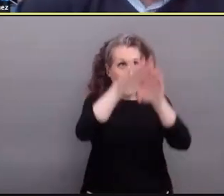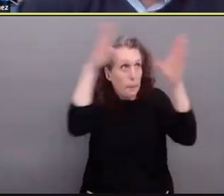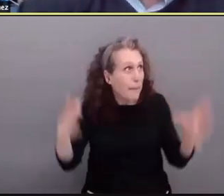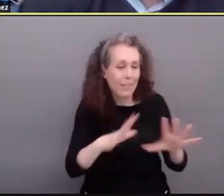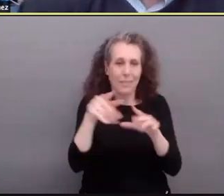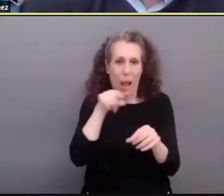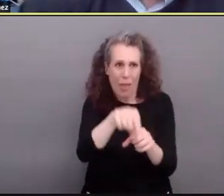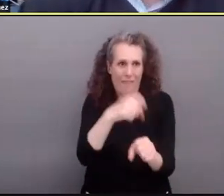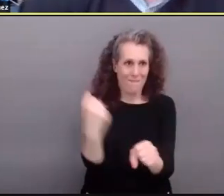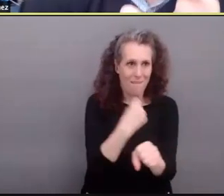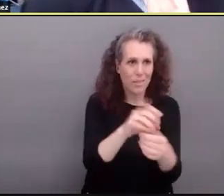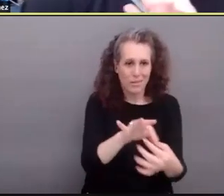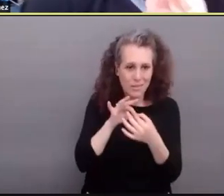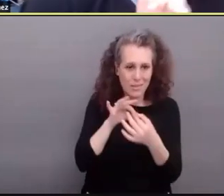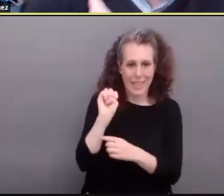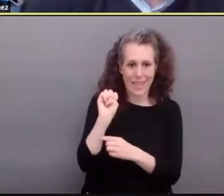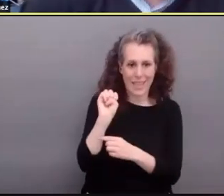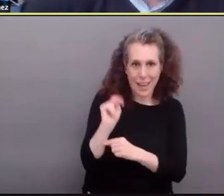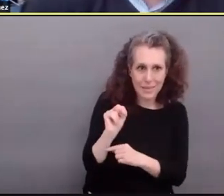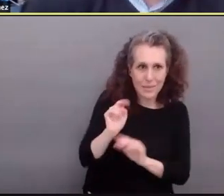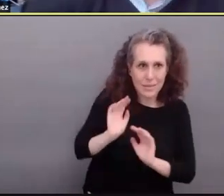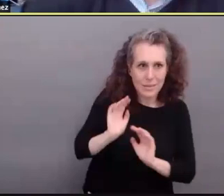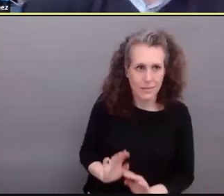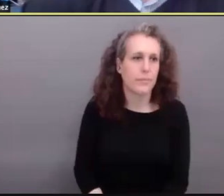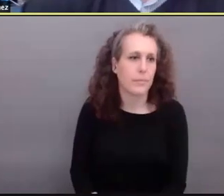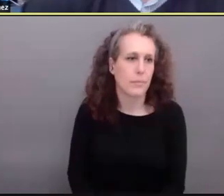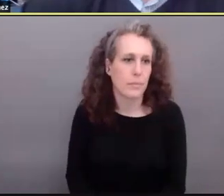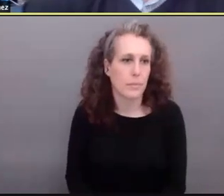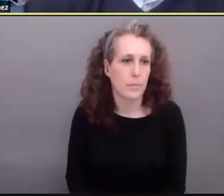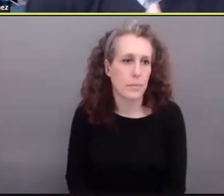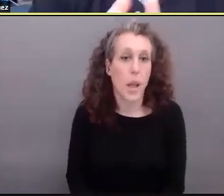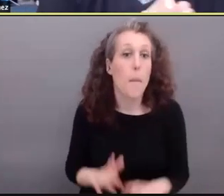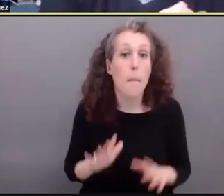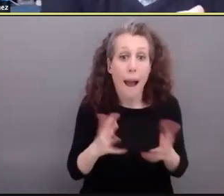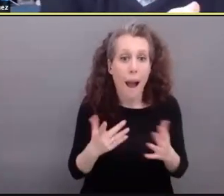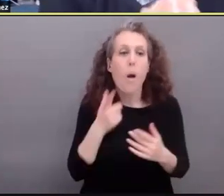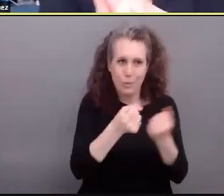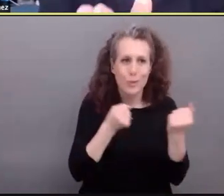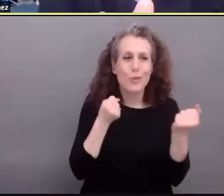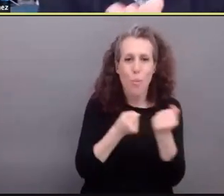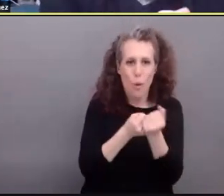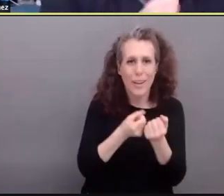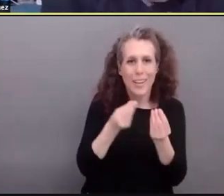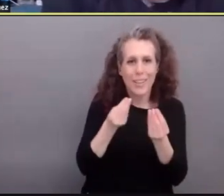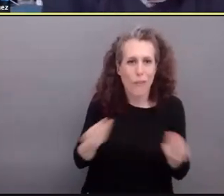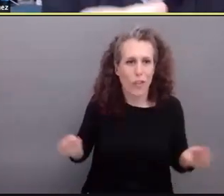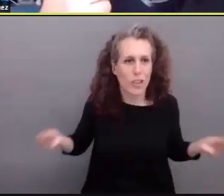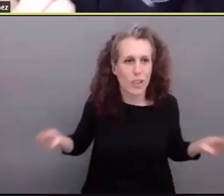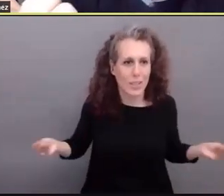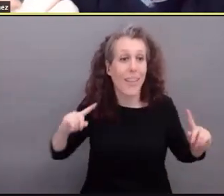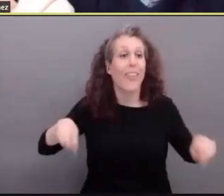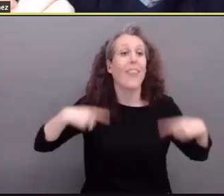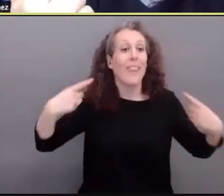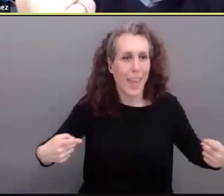EN. But the third idea, we need supporting reference, and then we can use the